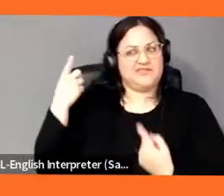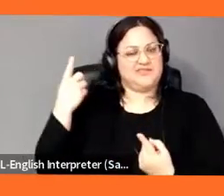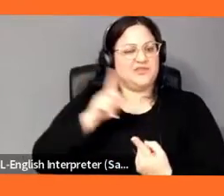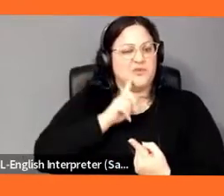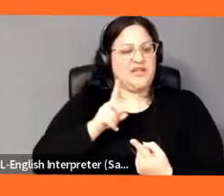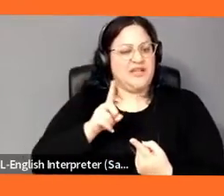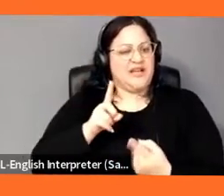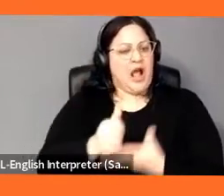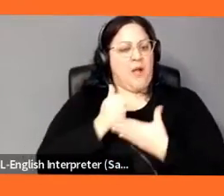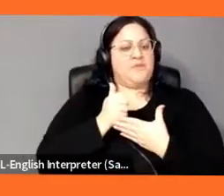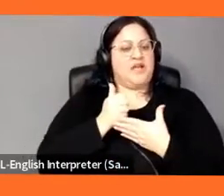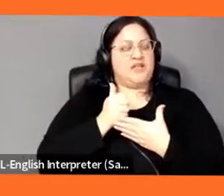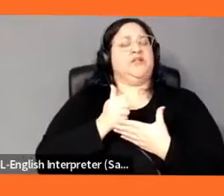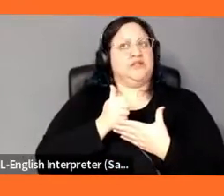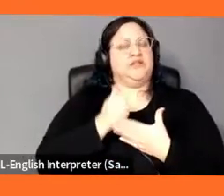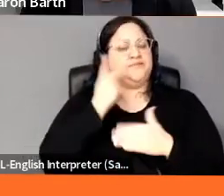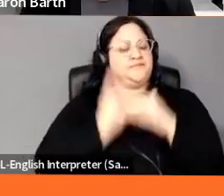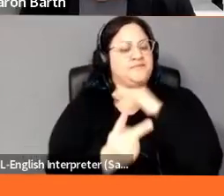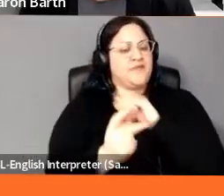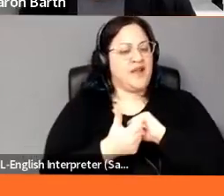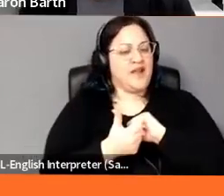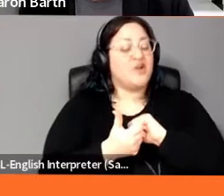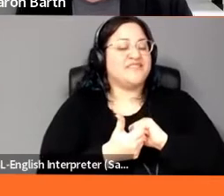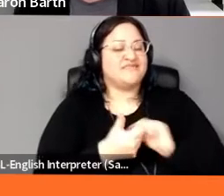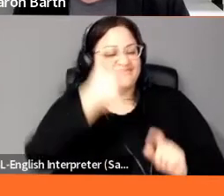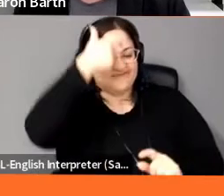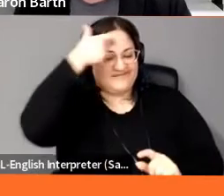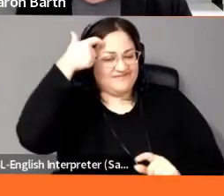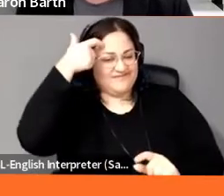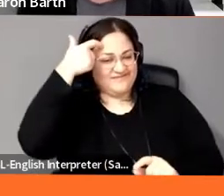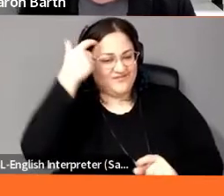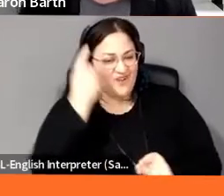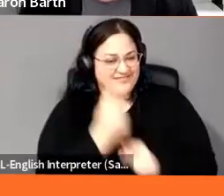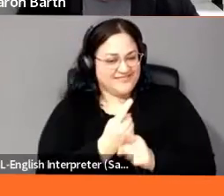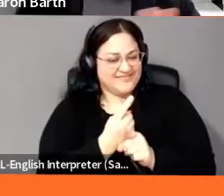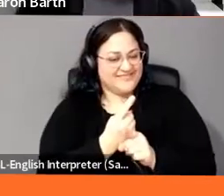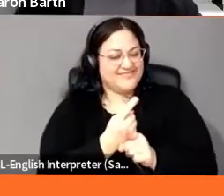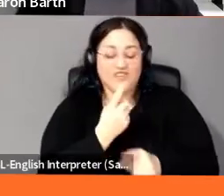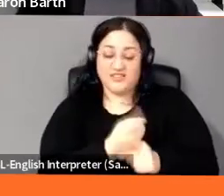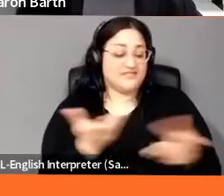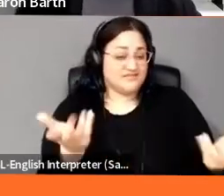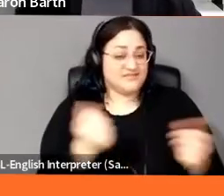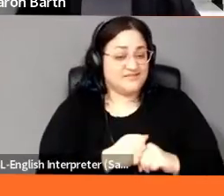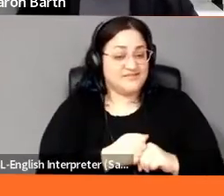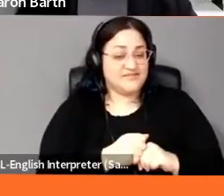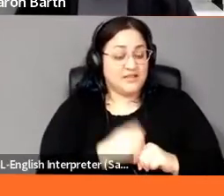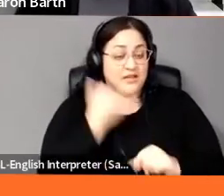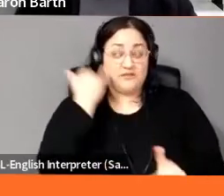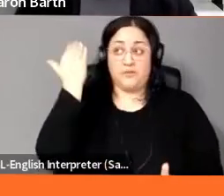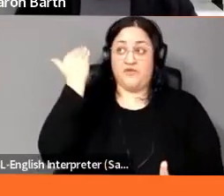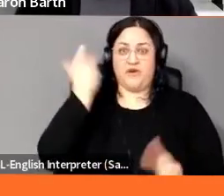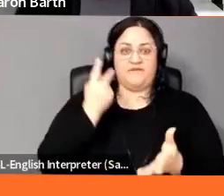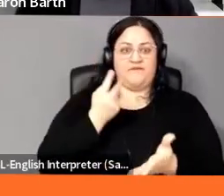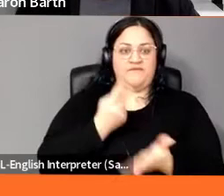Mostly fear. bad. Yeah, well, we have a negativity bias, right? Like we're always looking for threats and to minimize